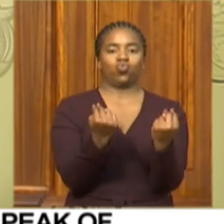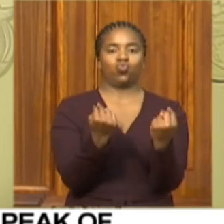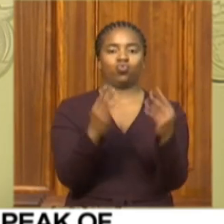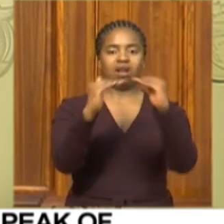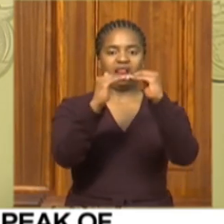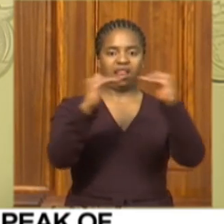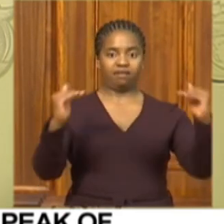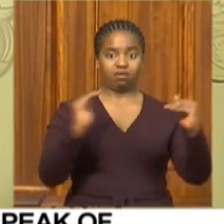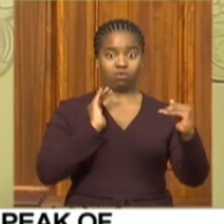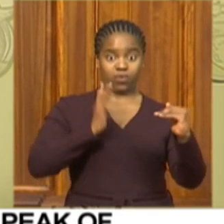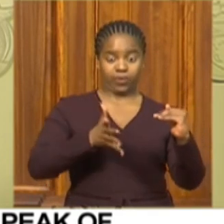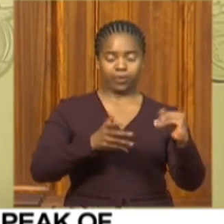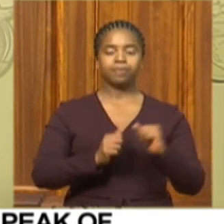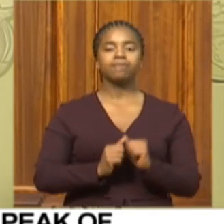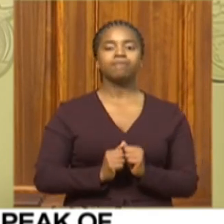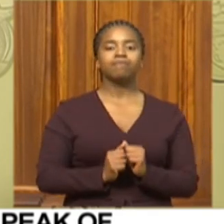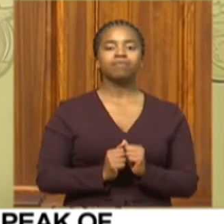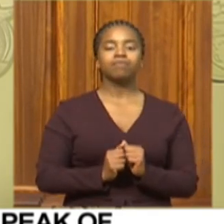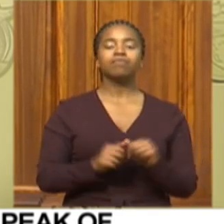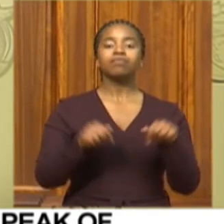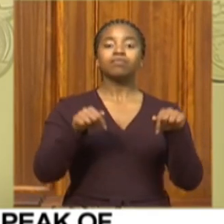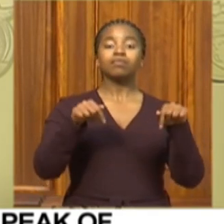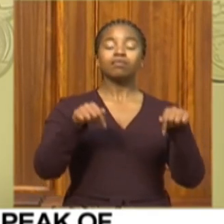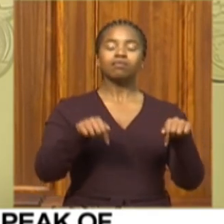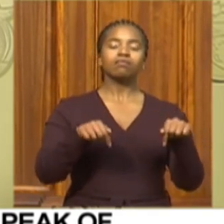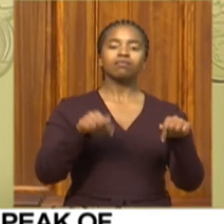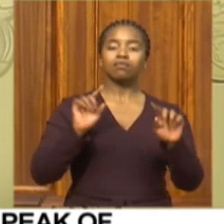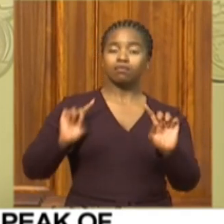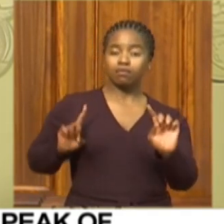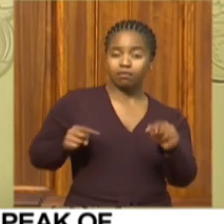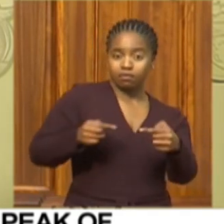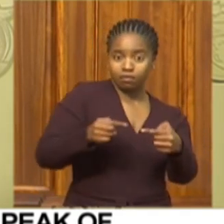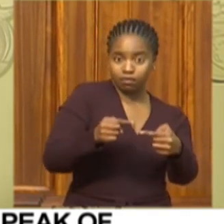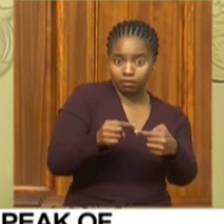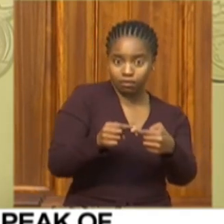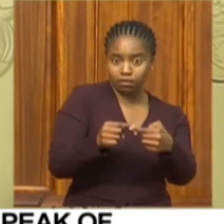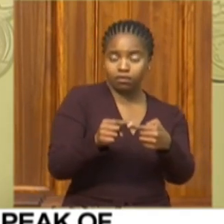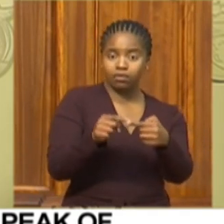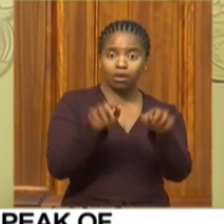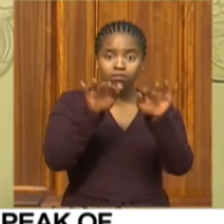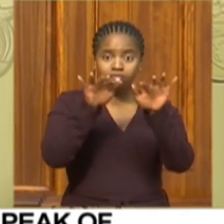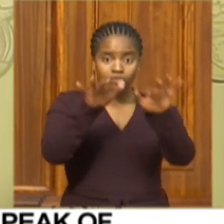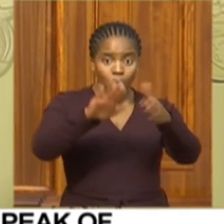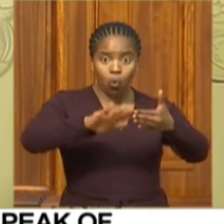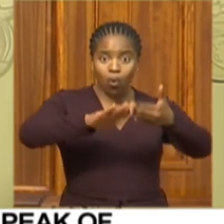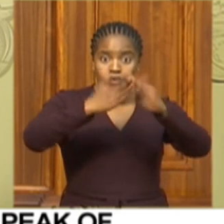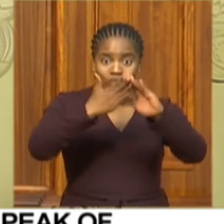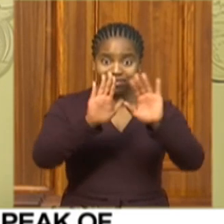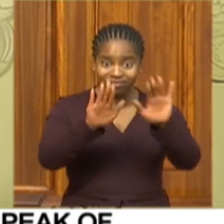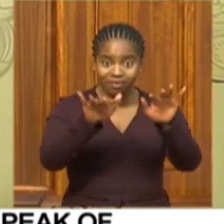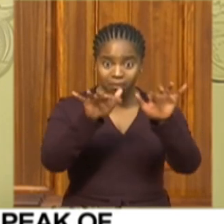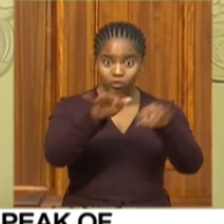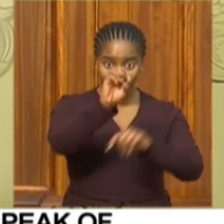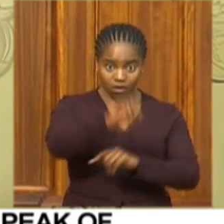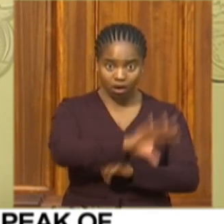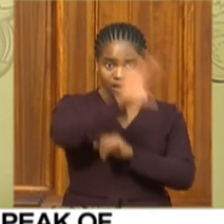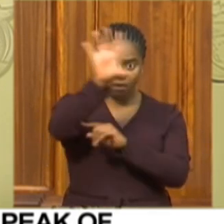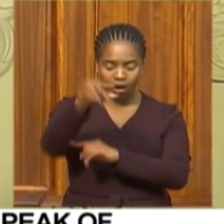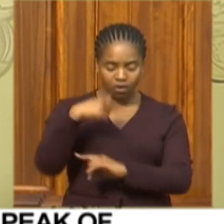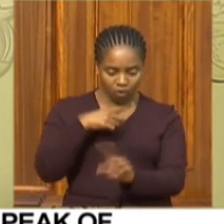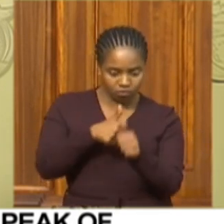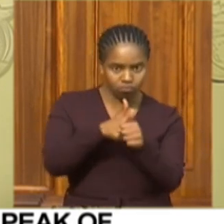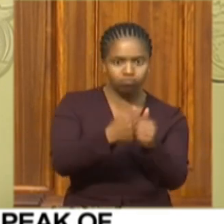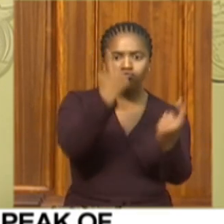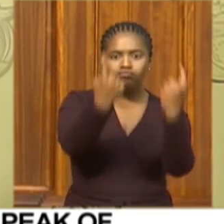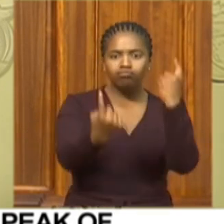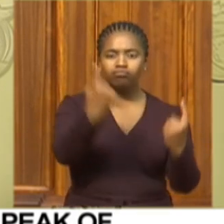pandemic. Due to the actions that we have taken collectively and